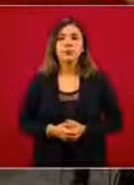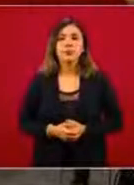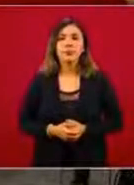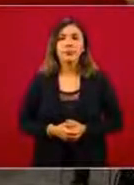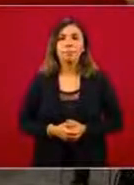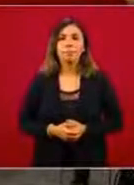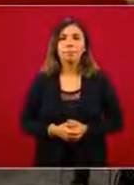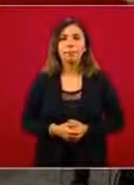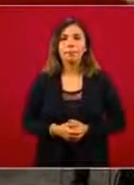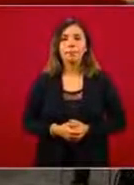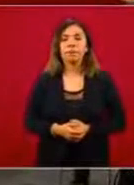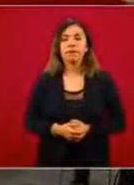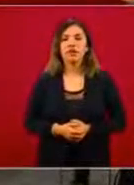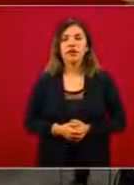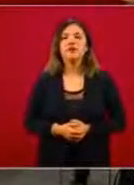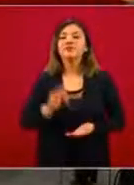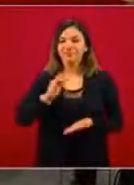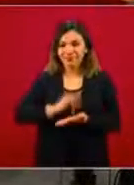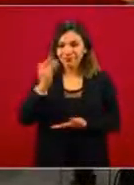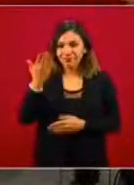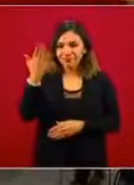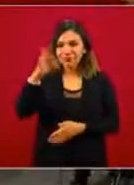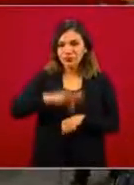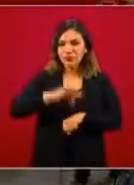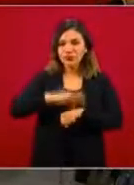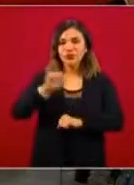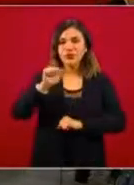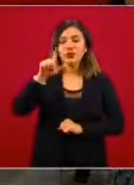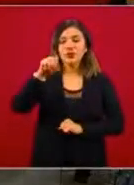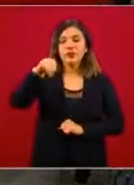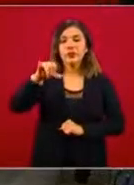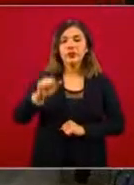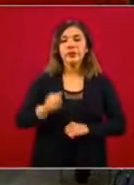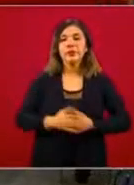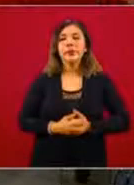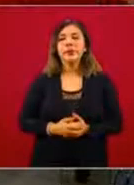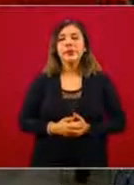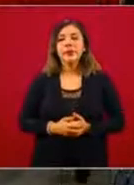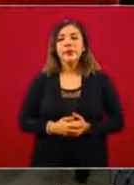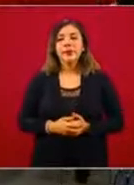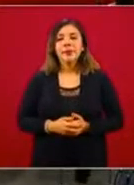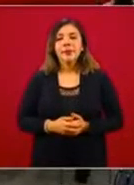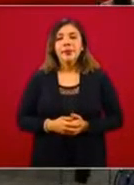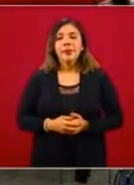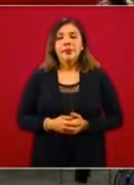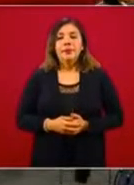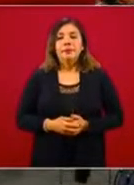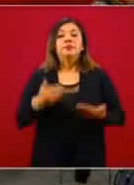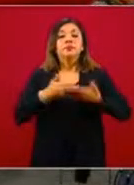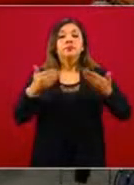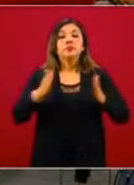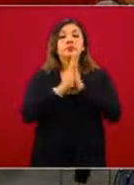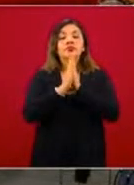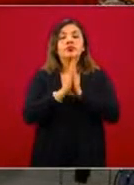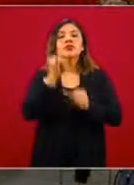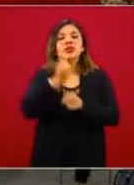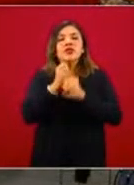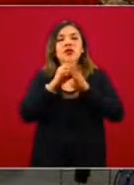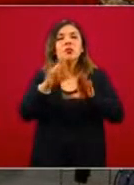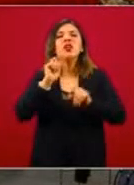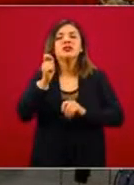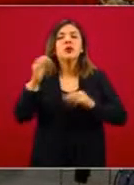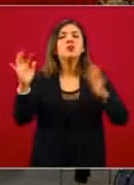of deaths. Thank you. Thank you, Dr. Alomia. Now, Dr. Ricardo Cortez Alcala, would you please give us the mobility